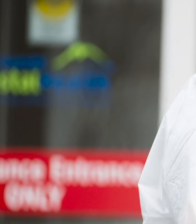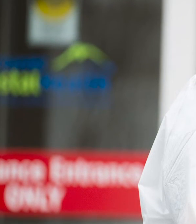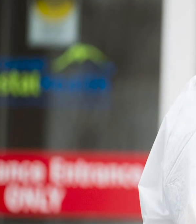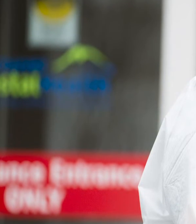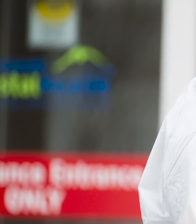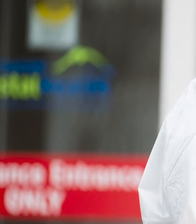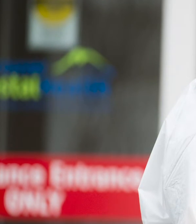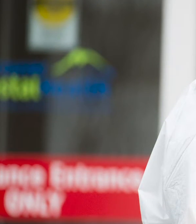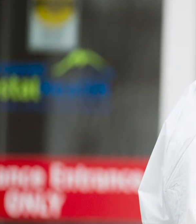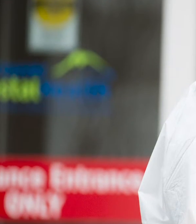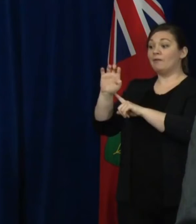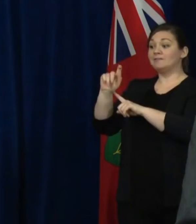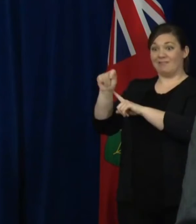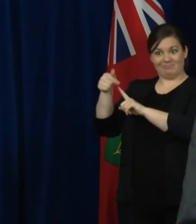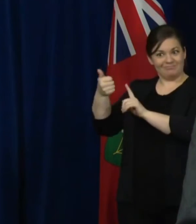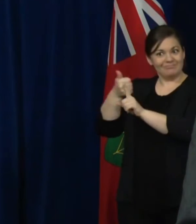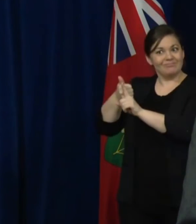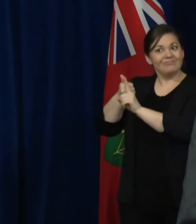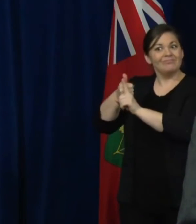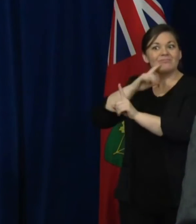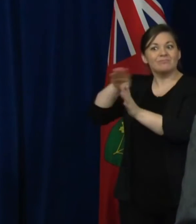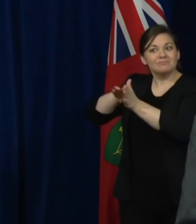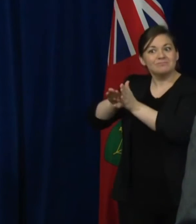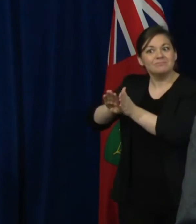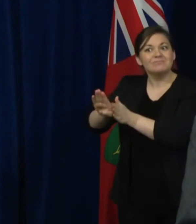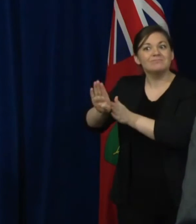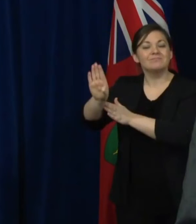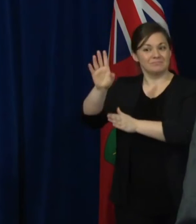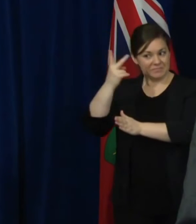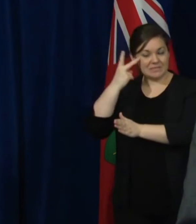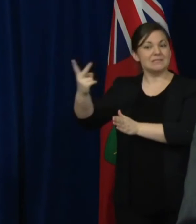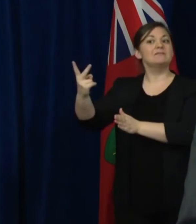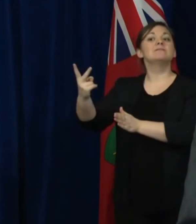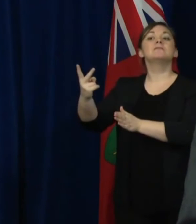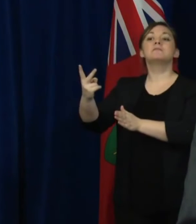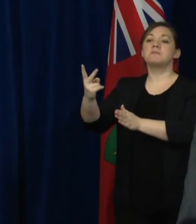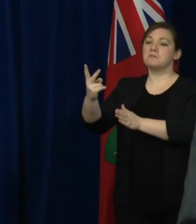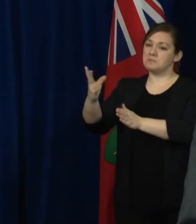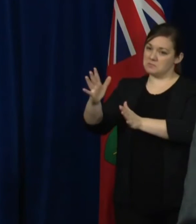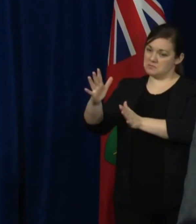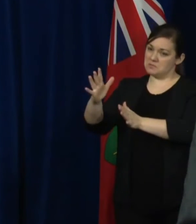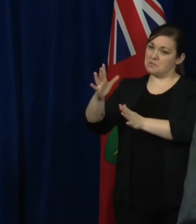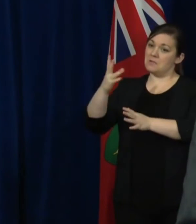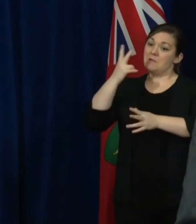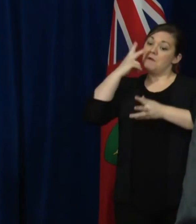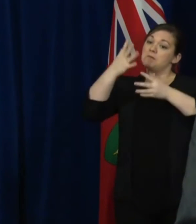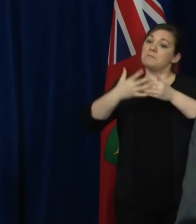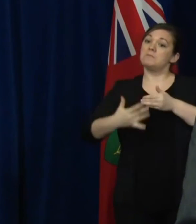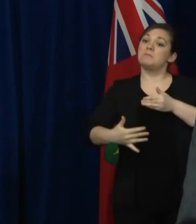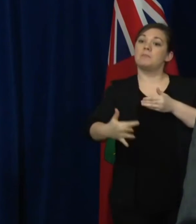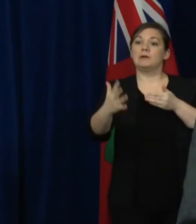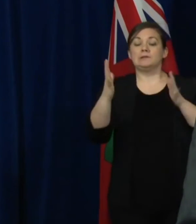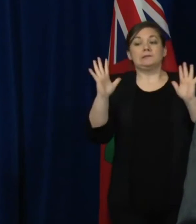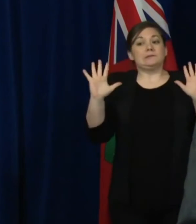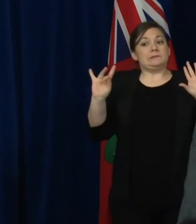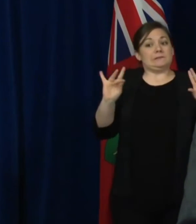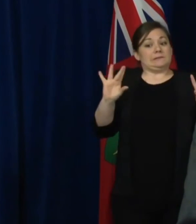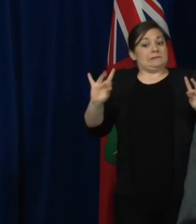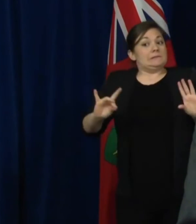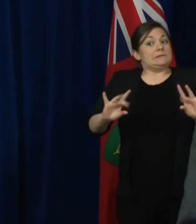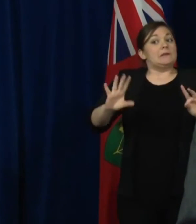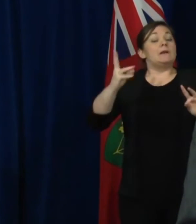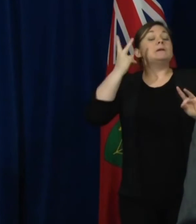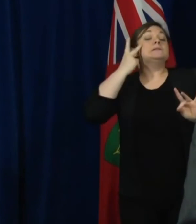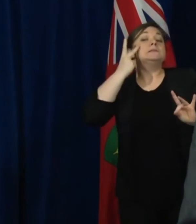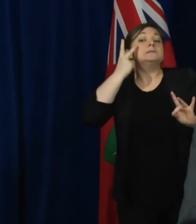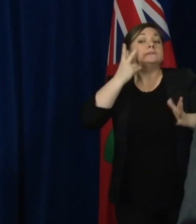very volatile for the period ahead. Obviously, the projections we made are ones that we think will stand up, but we're